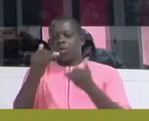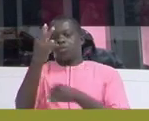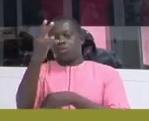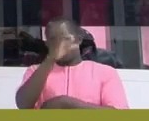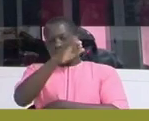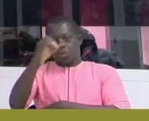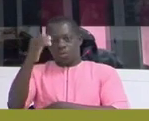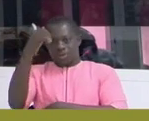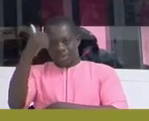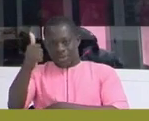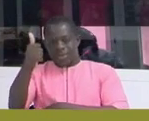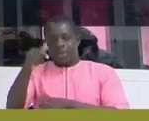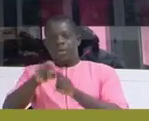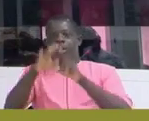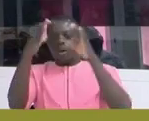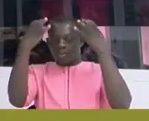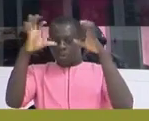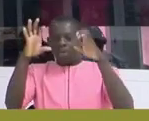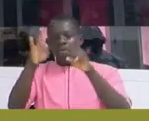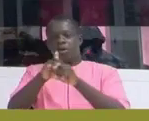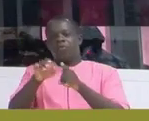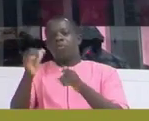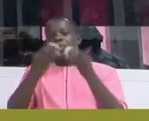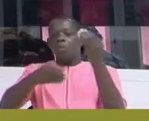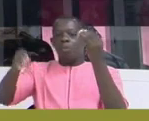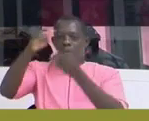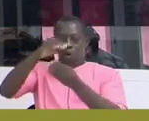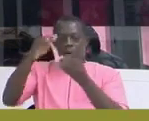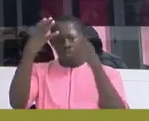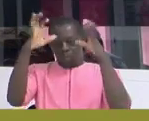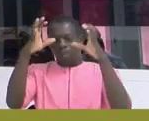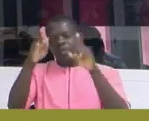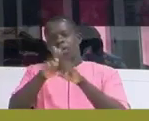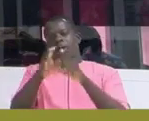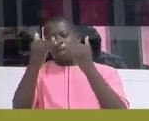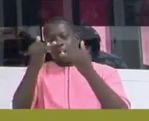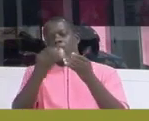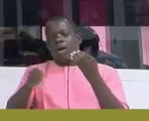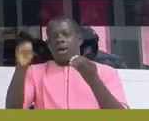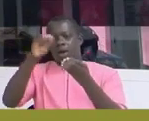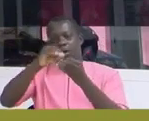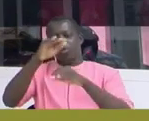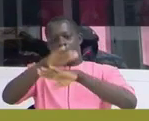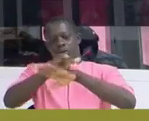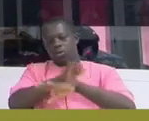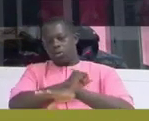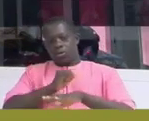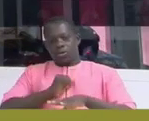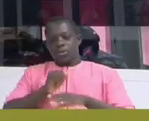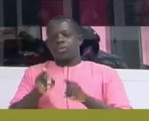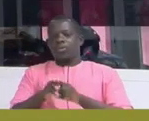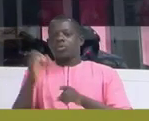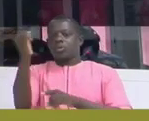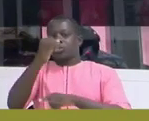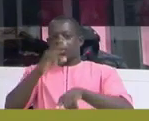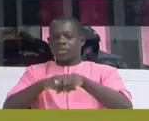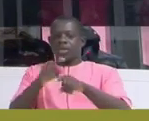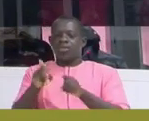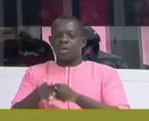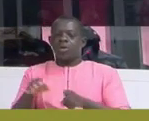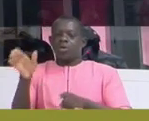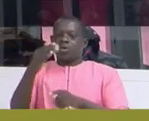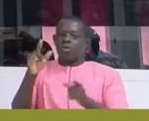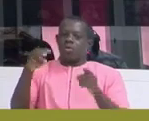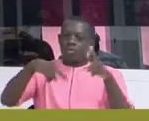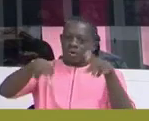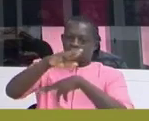2006. Now 2006 the problem of problems now came emanated. That